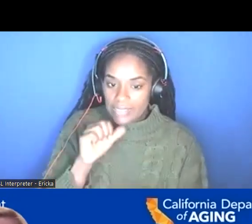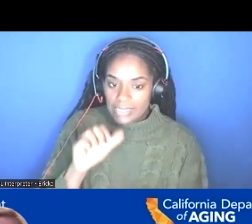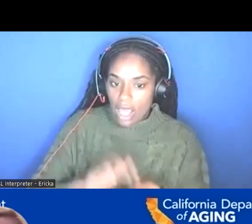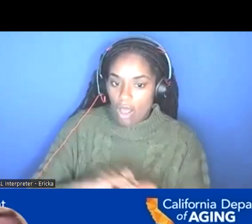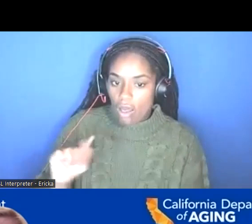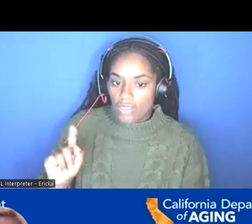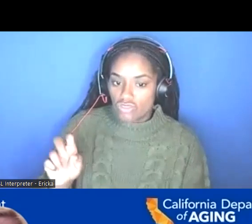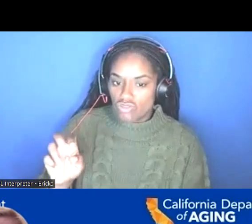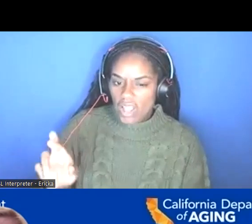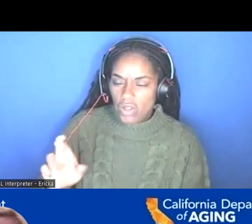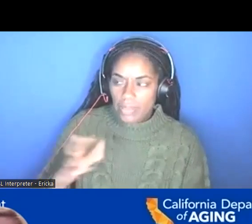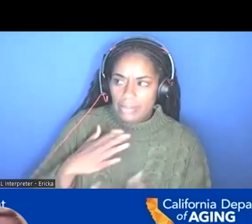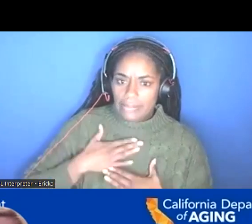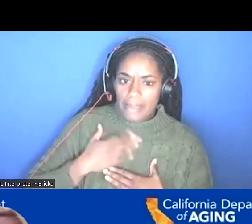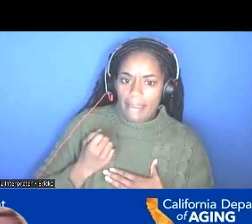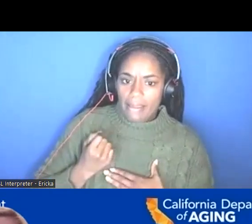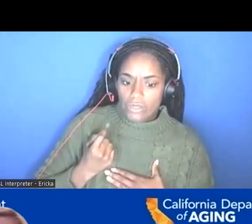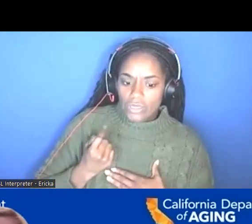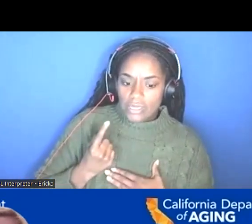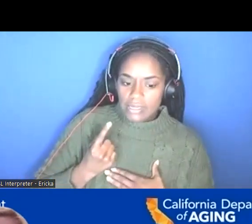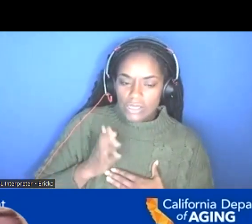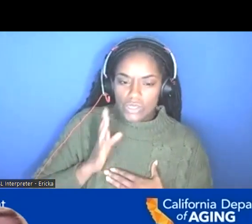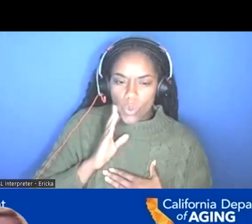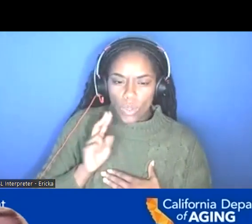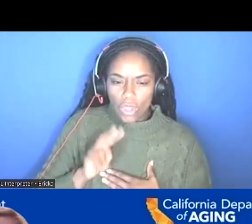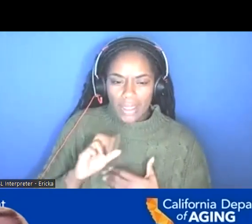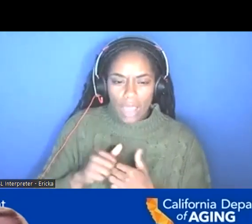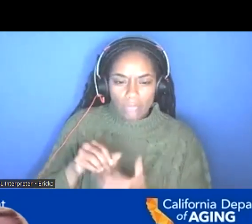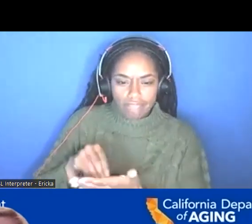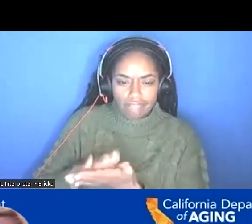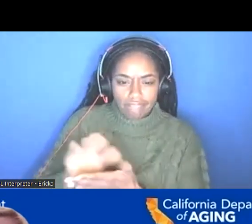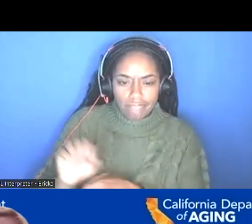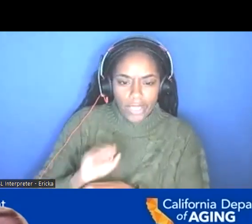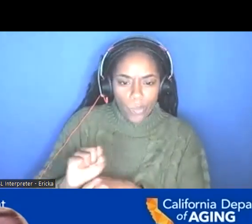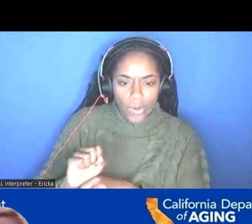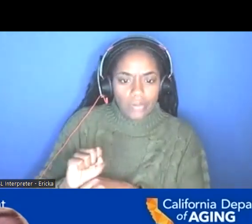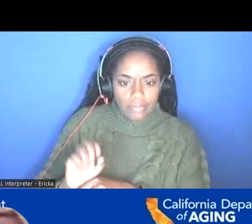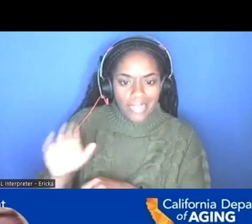So we will look at how we capture that work that's more ongoing.